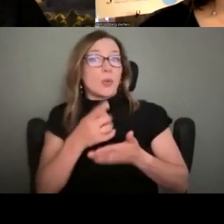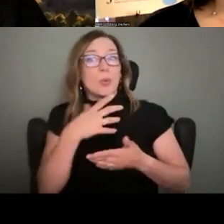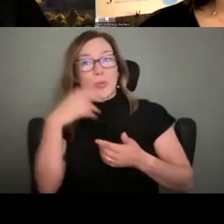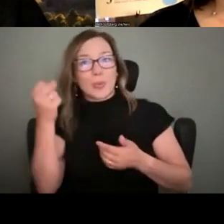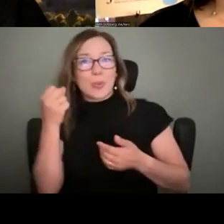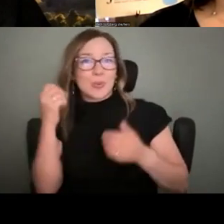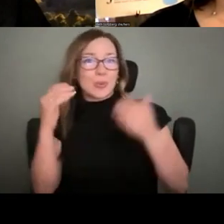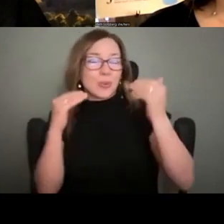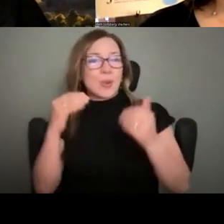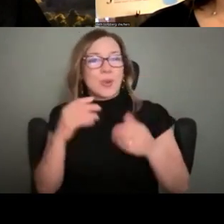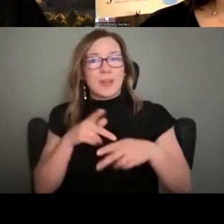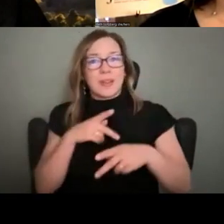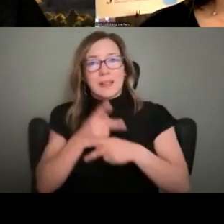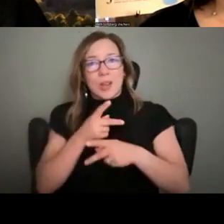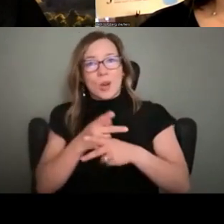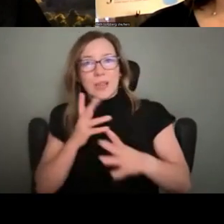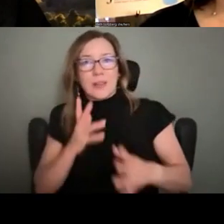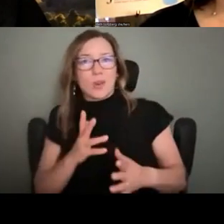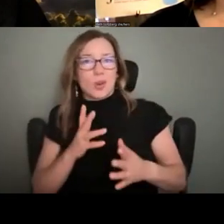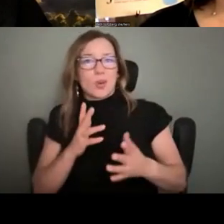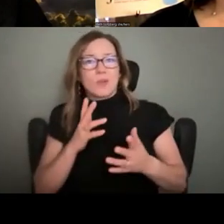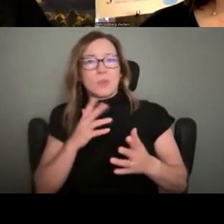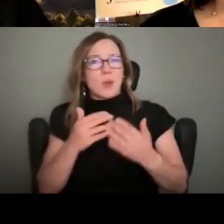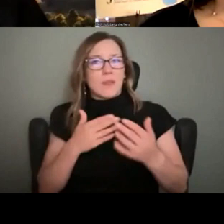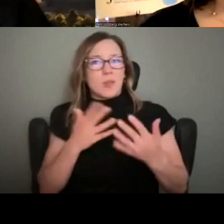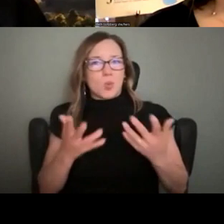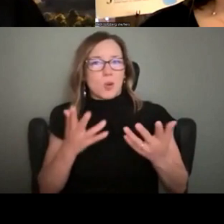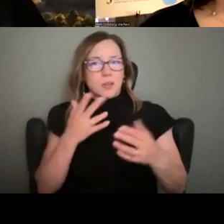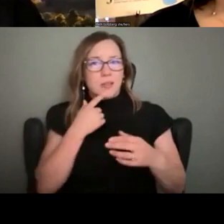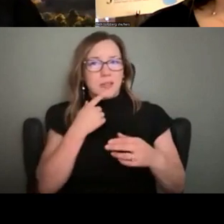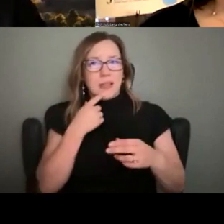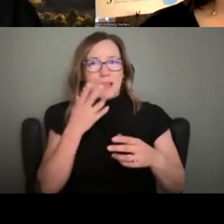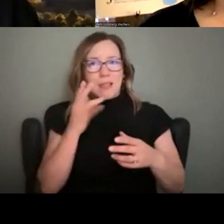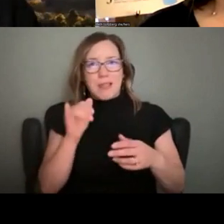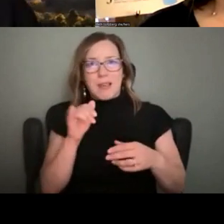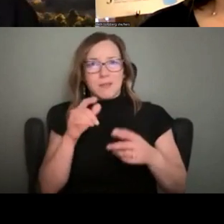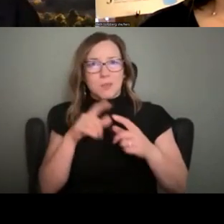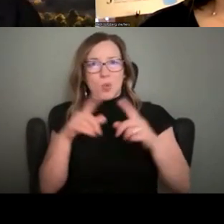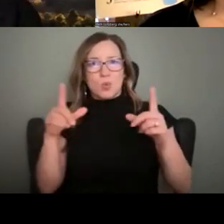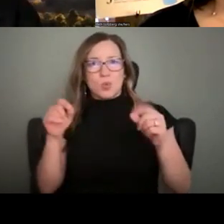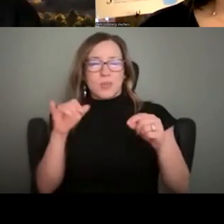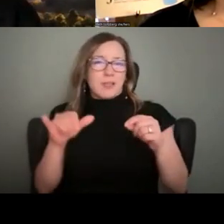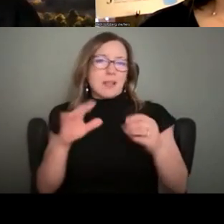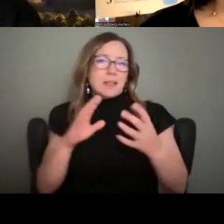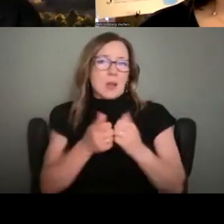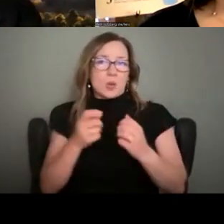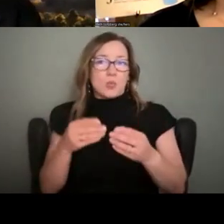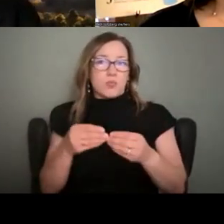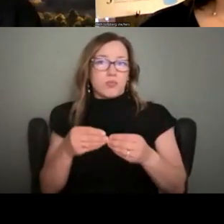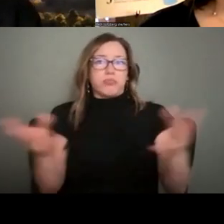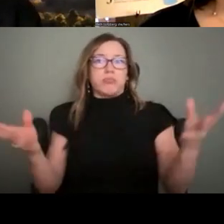adult? Are you a caregiver? Whatever you want to say on that postcard. And that's a way to get the information out.